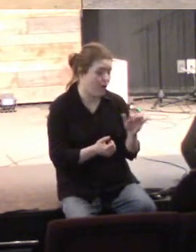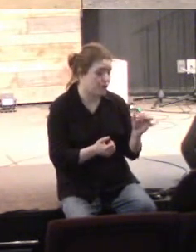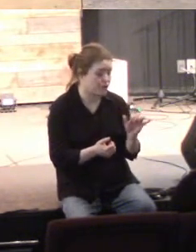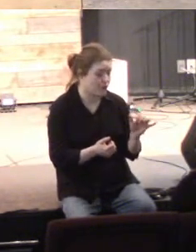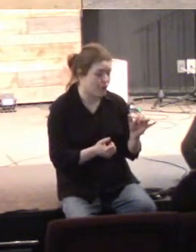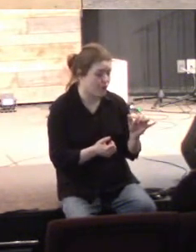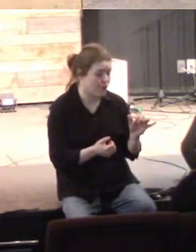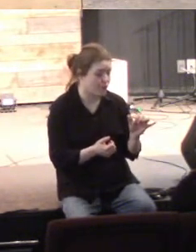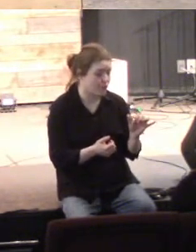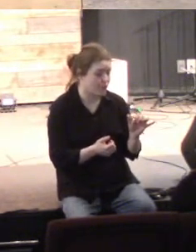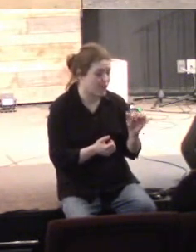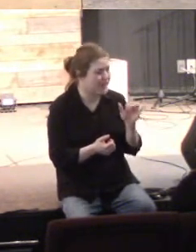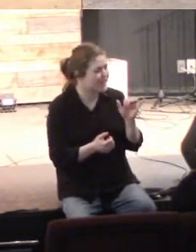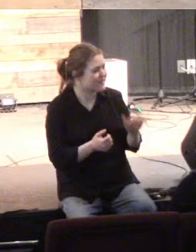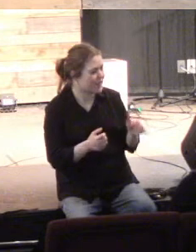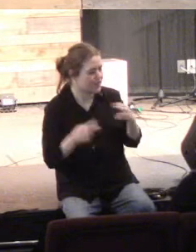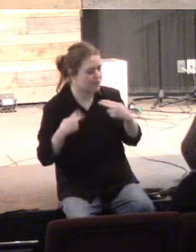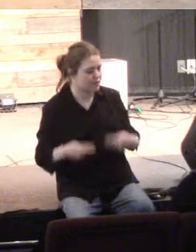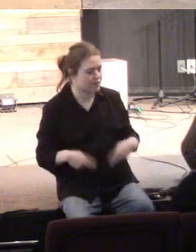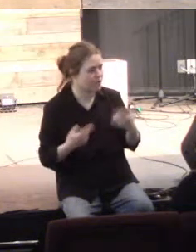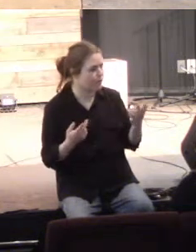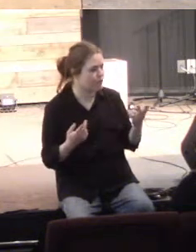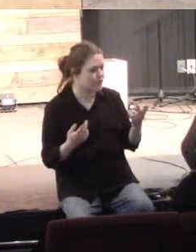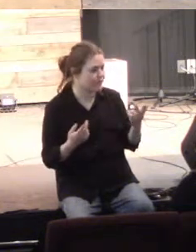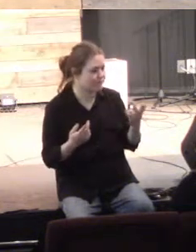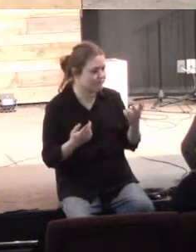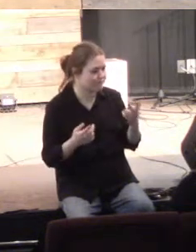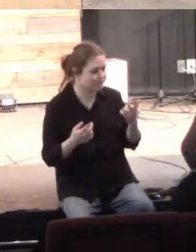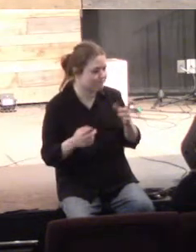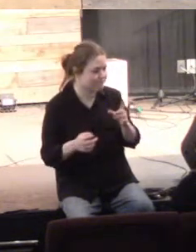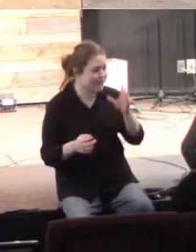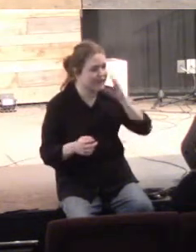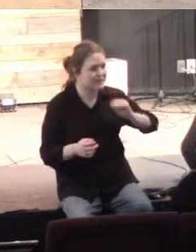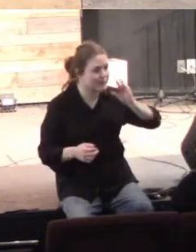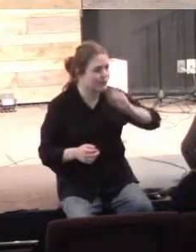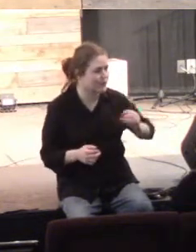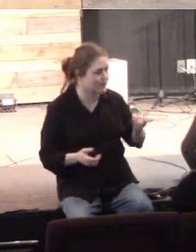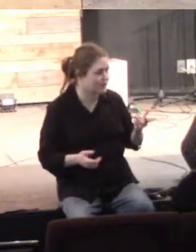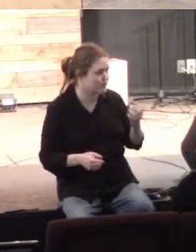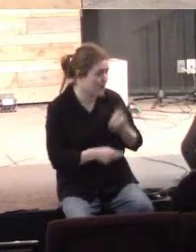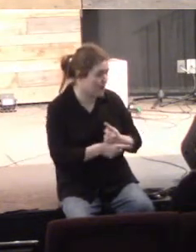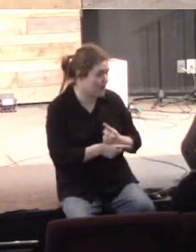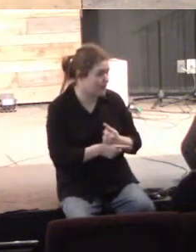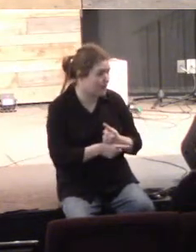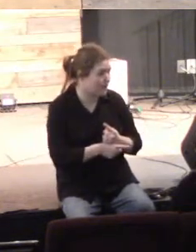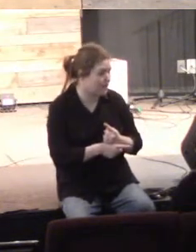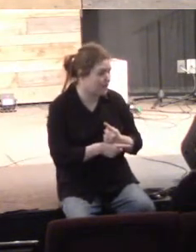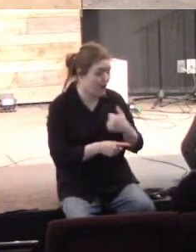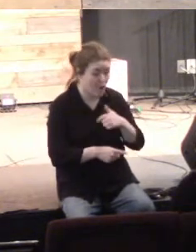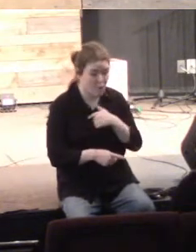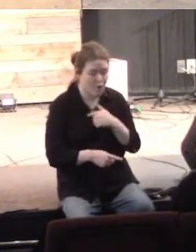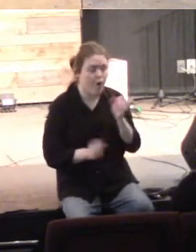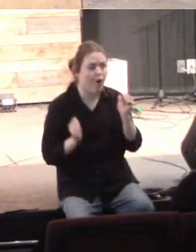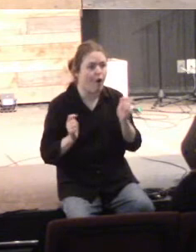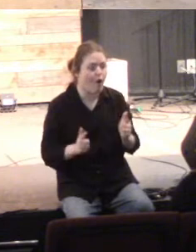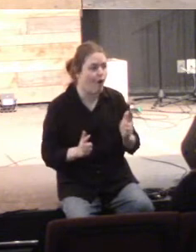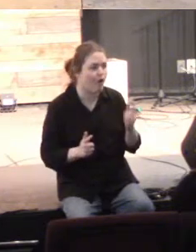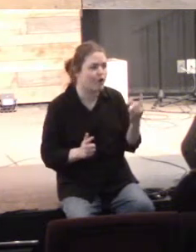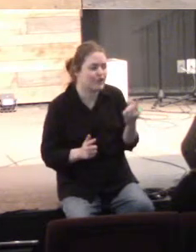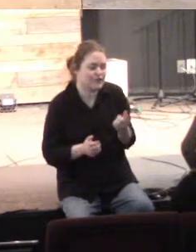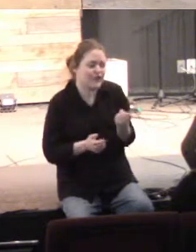isn't this the human condition, though? Because weren't we all just a little bit disgusting?